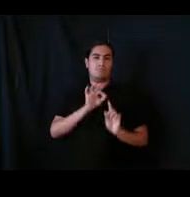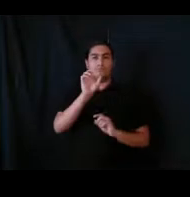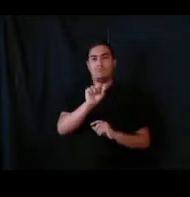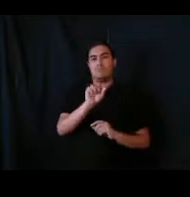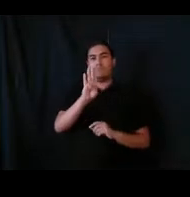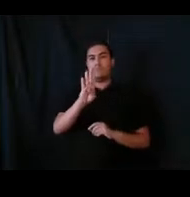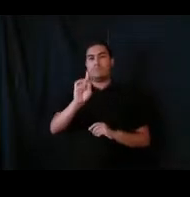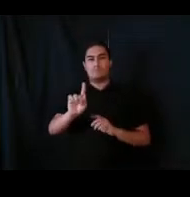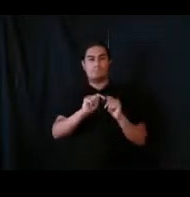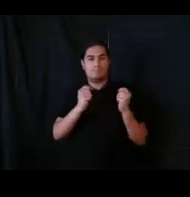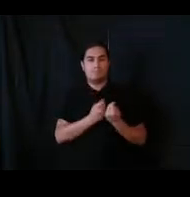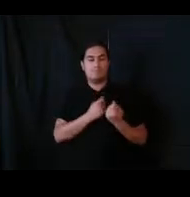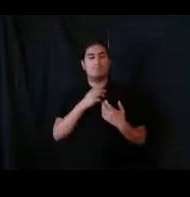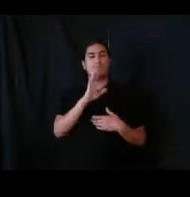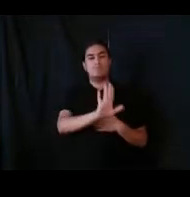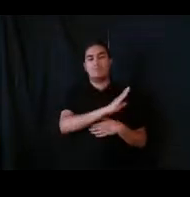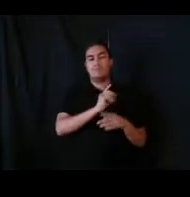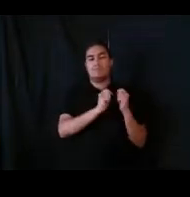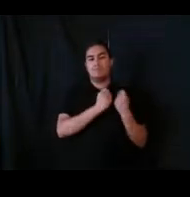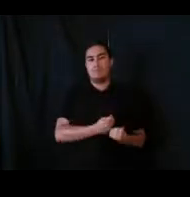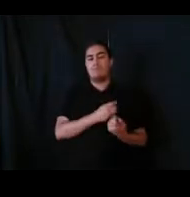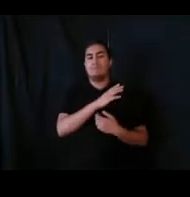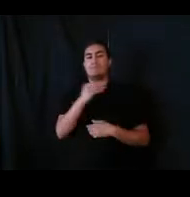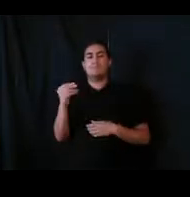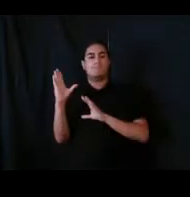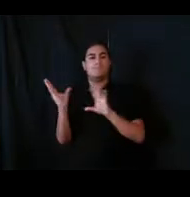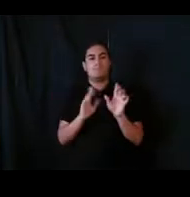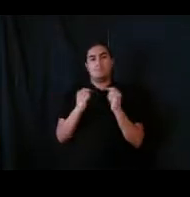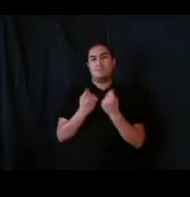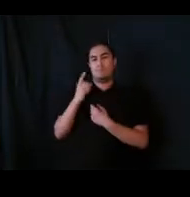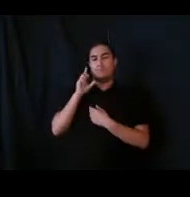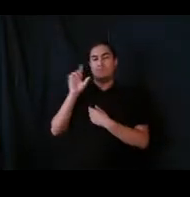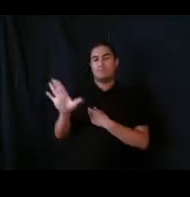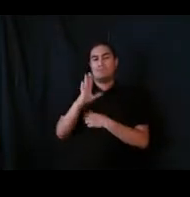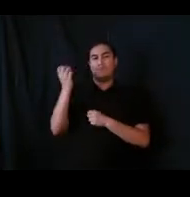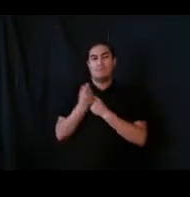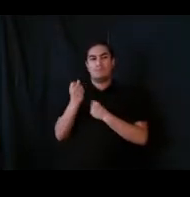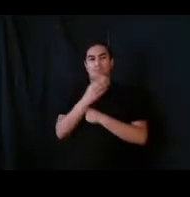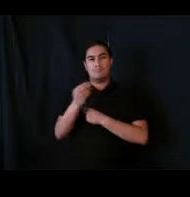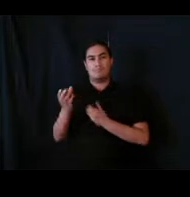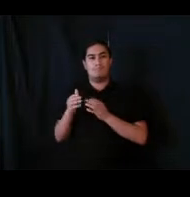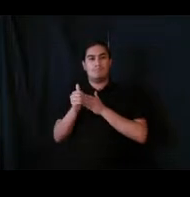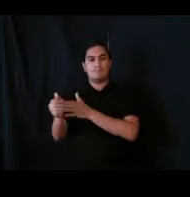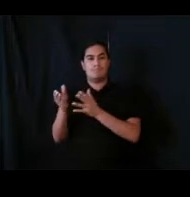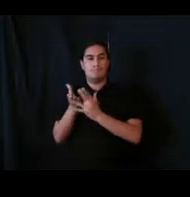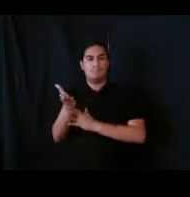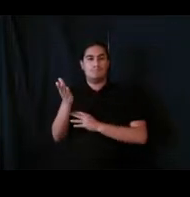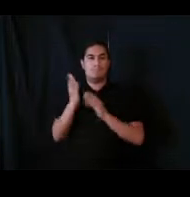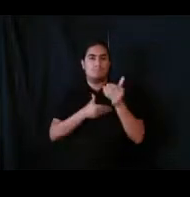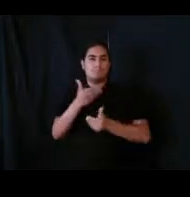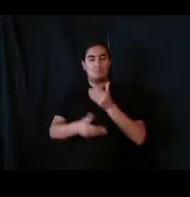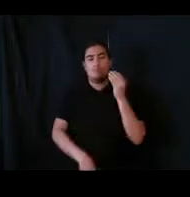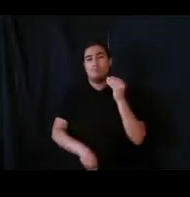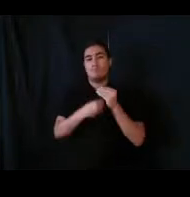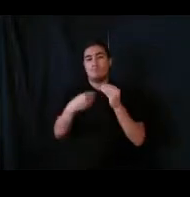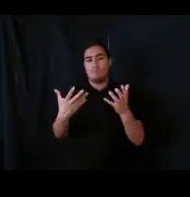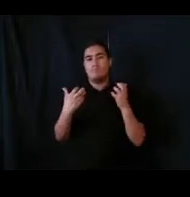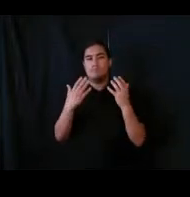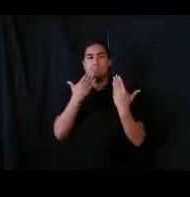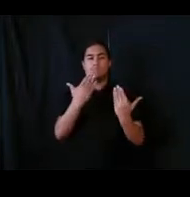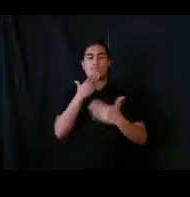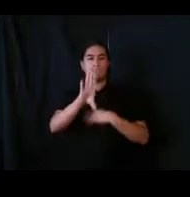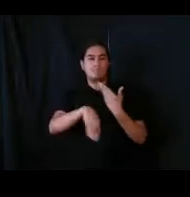programs team and the planning team for sharing their expertise lending support and providing guidance throughout this process additionally i would like to